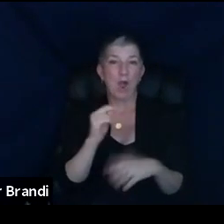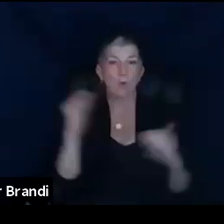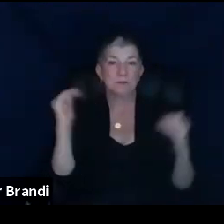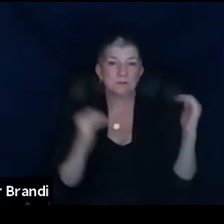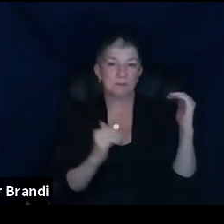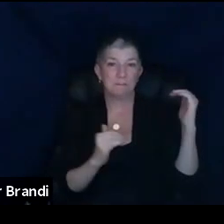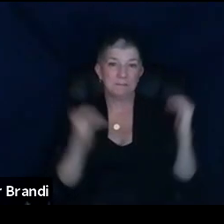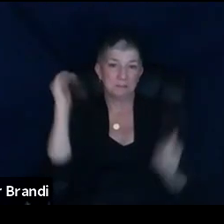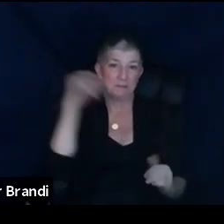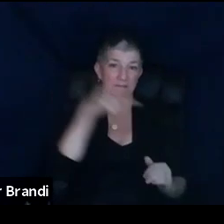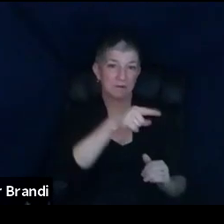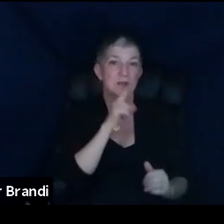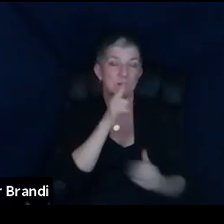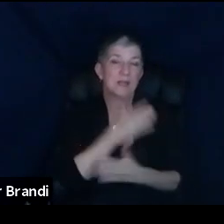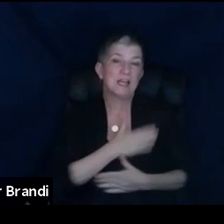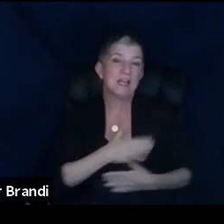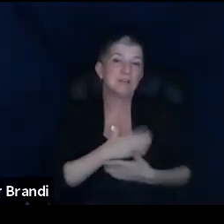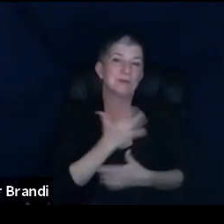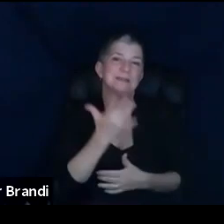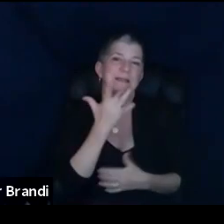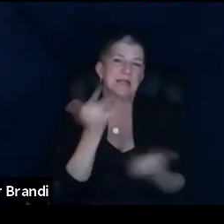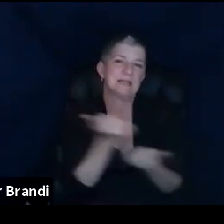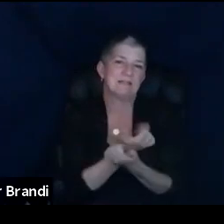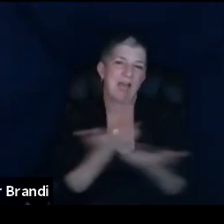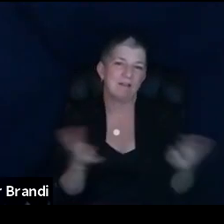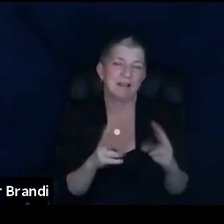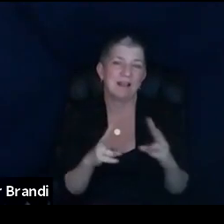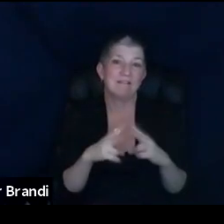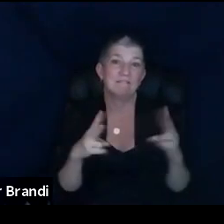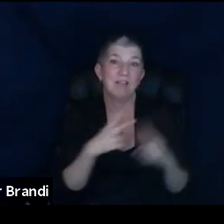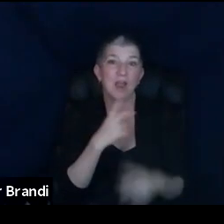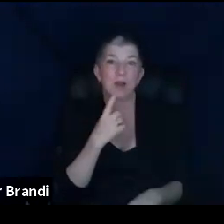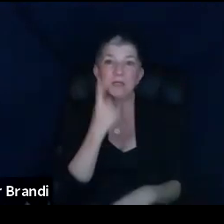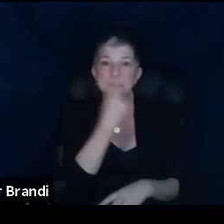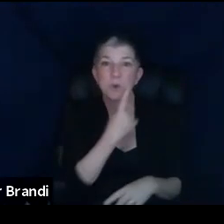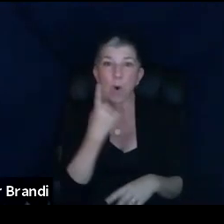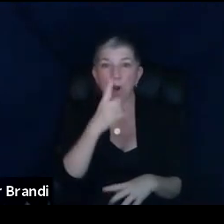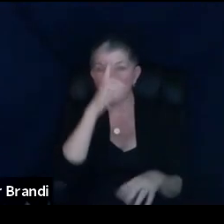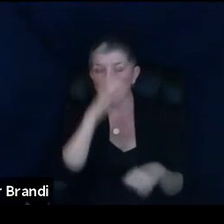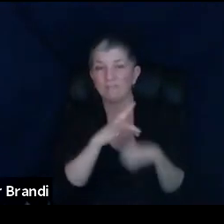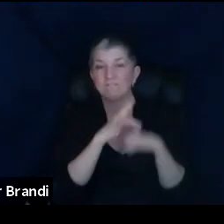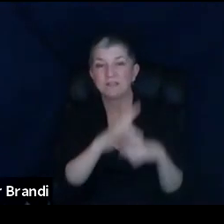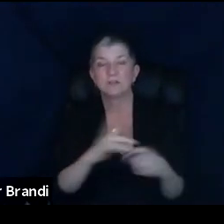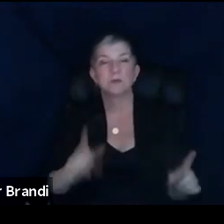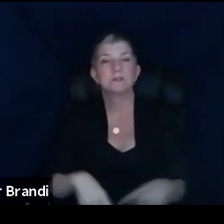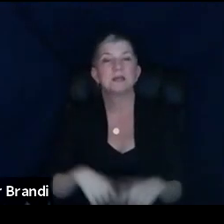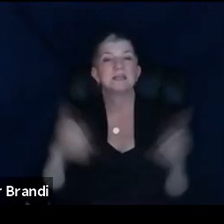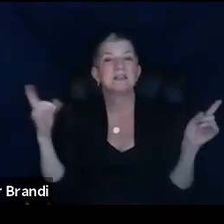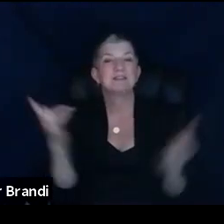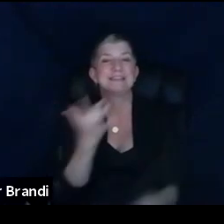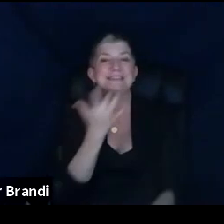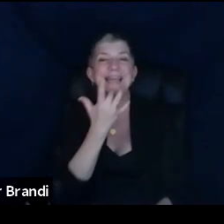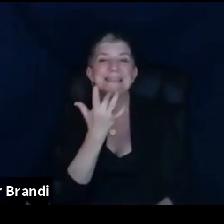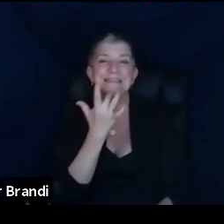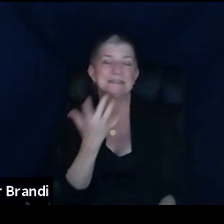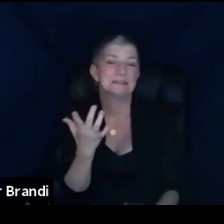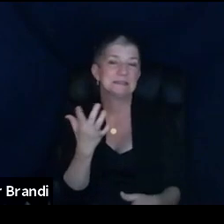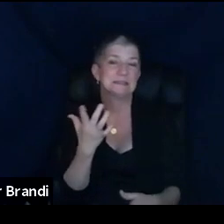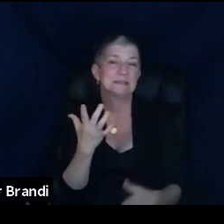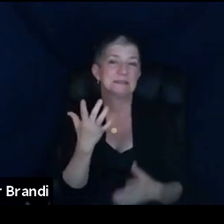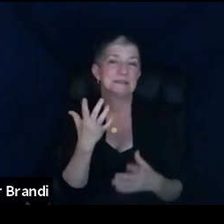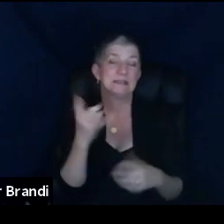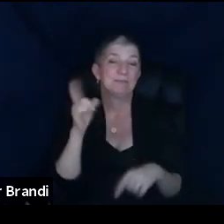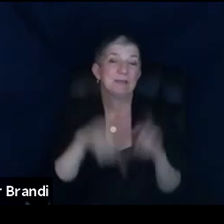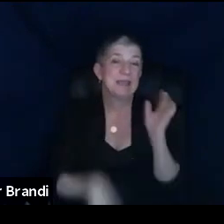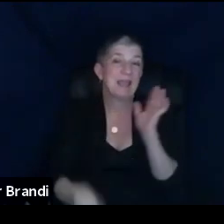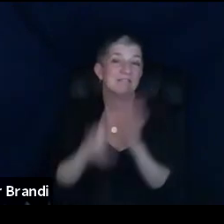really enjoys the taste of everything. He's very orally fixated. And so it is a different taste sensation that you can't get